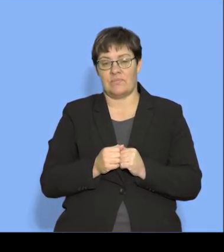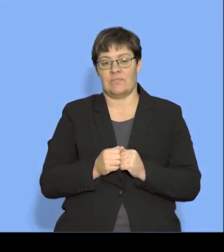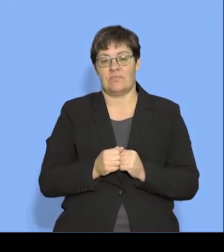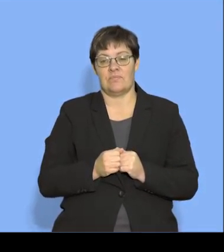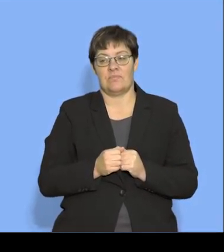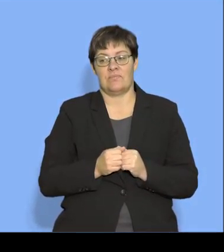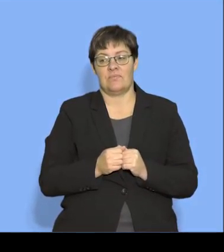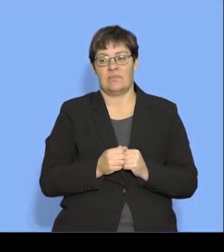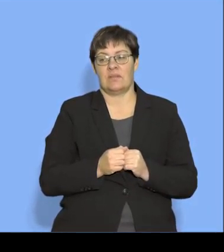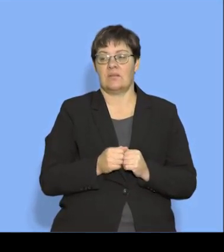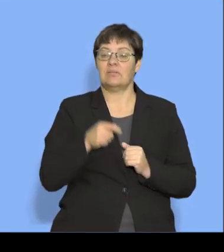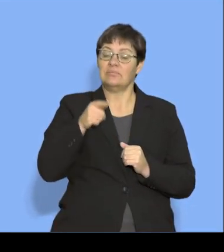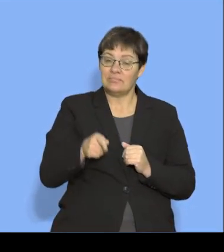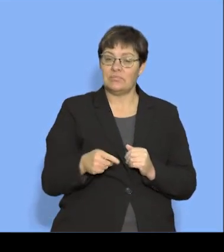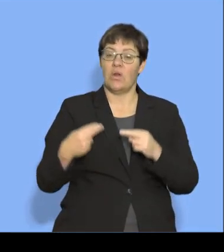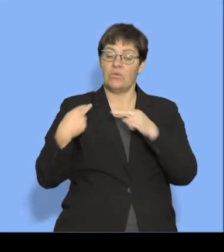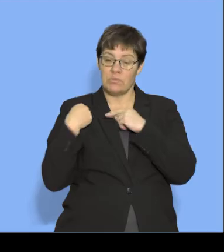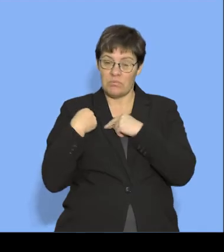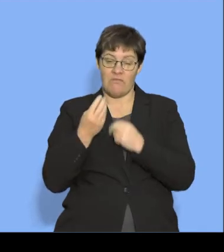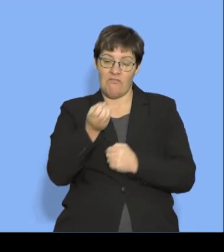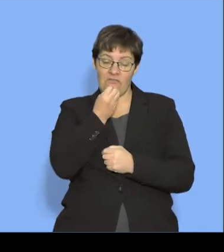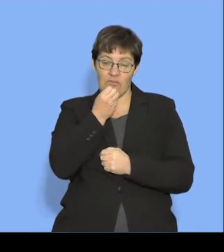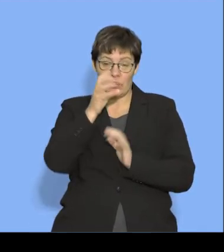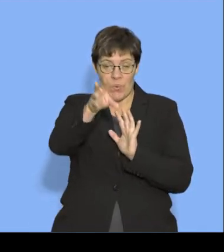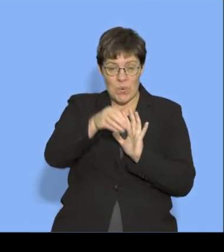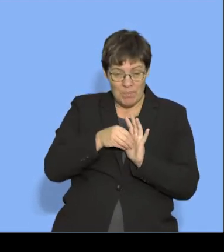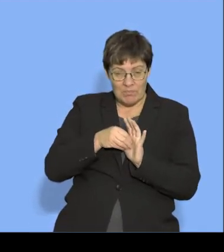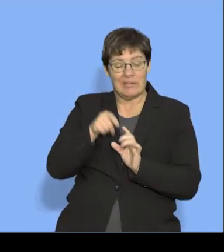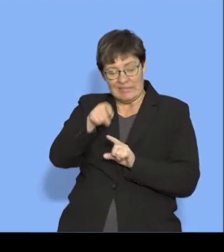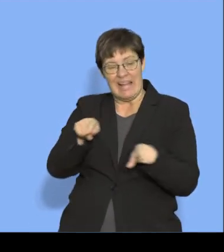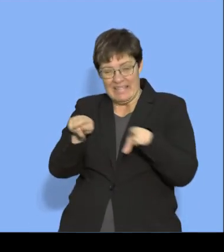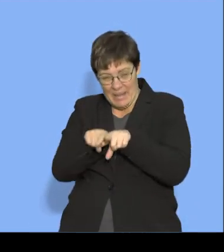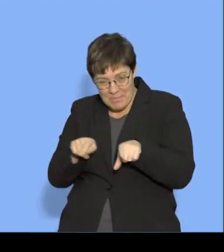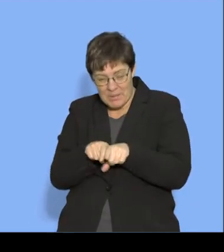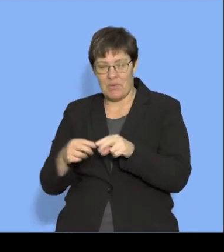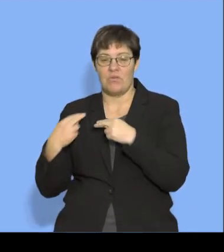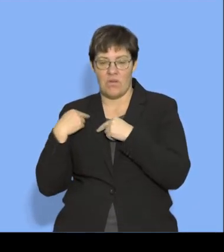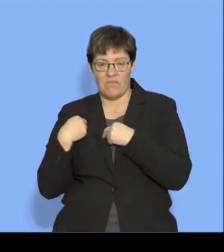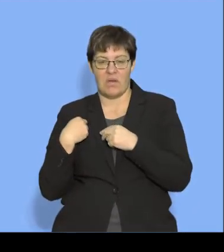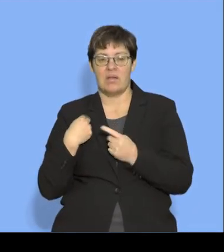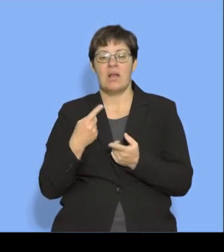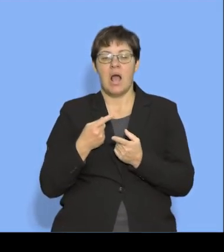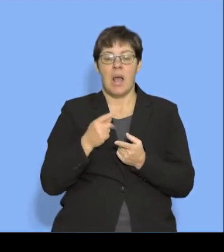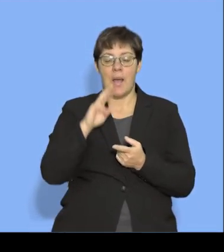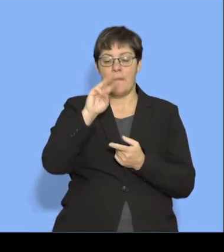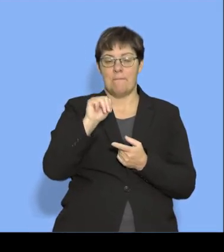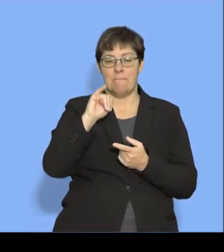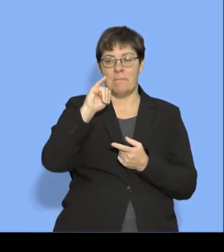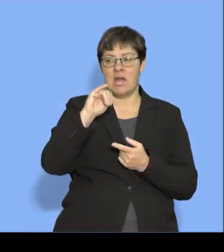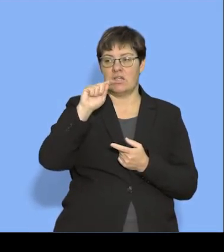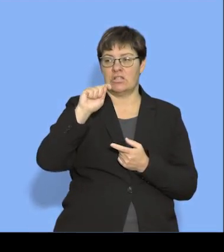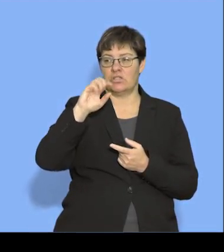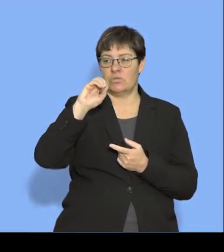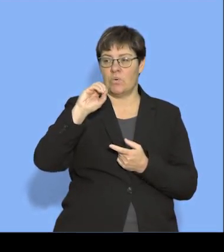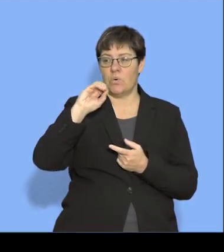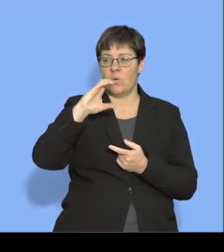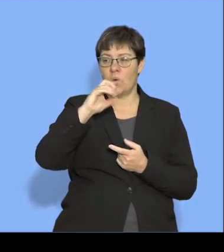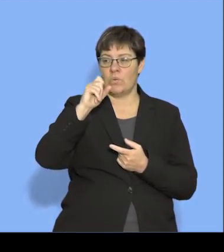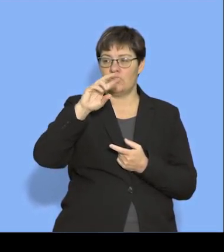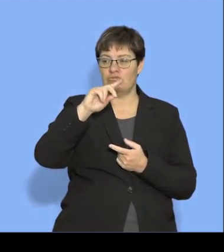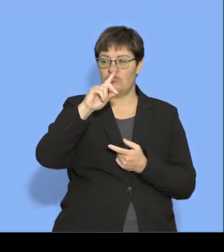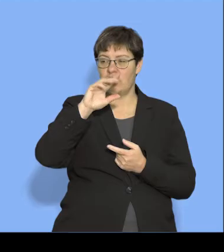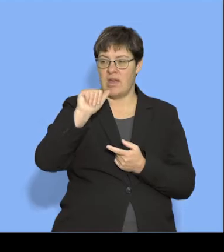manner. The villi that are responsible for nutrients also have many mitochondria present in these cells.